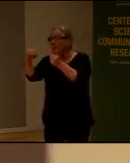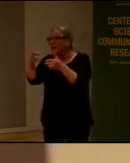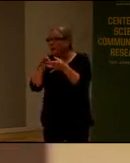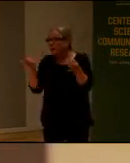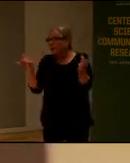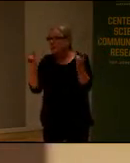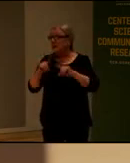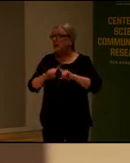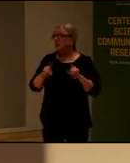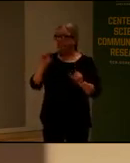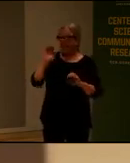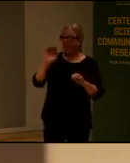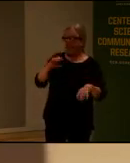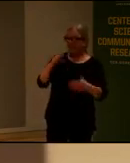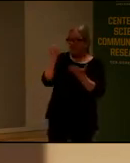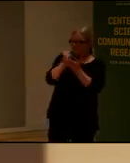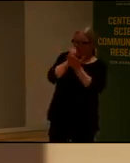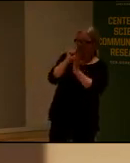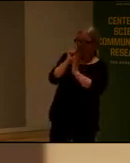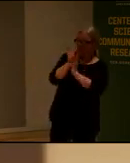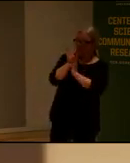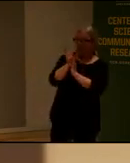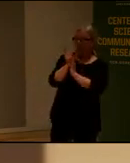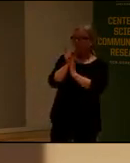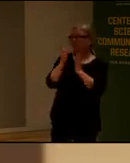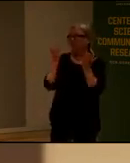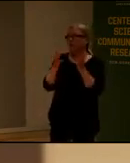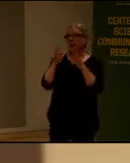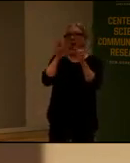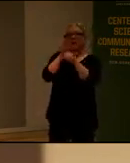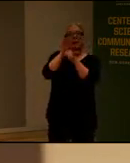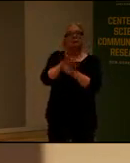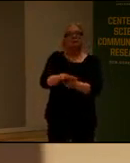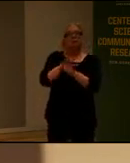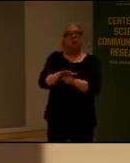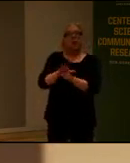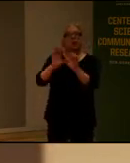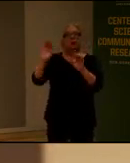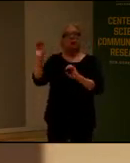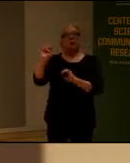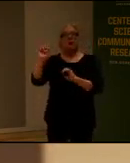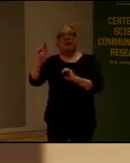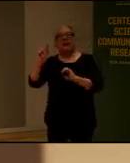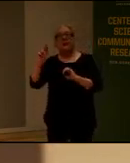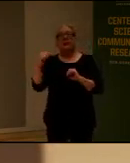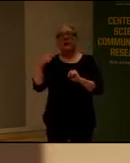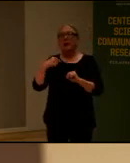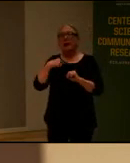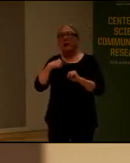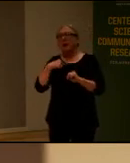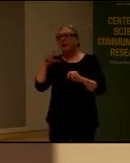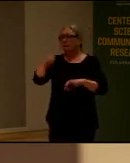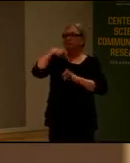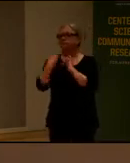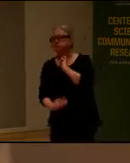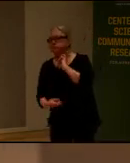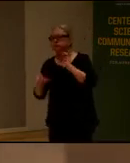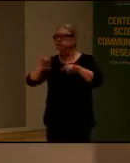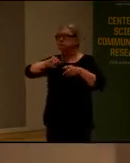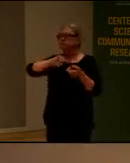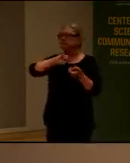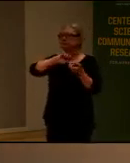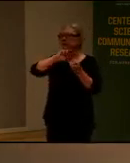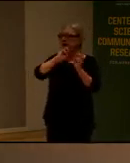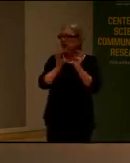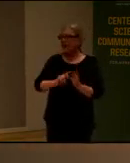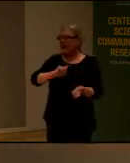necessarily feel in that moment, in a high-pressure, time-sensitive environment in the emergency department, for me to necessarily walk all the way upstream. Because again, from my